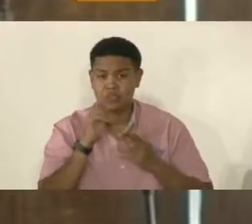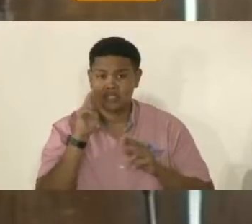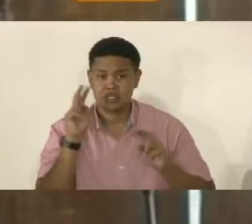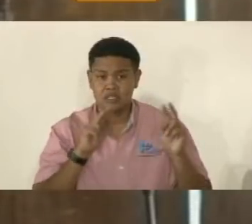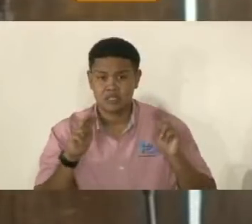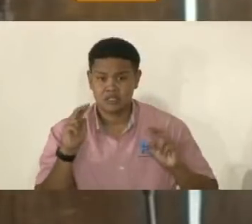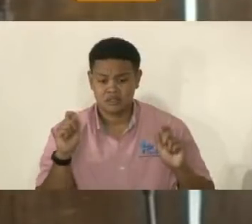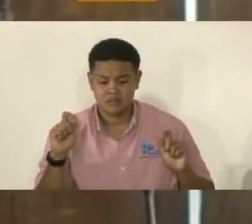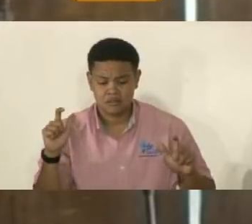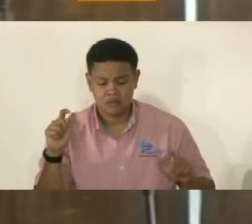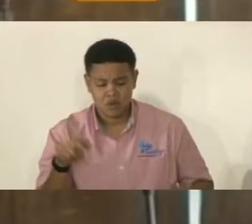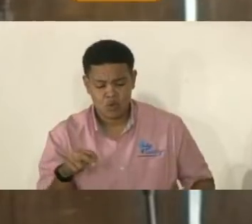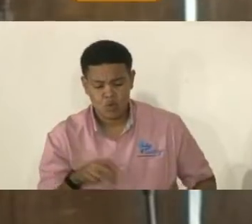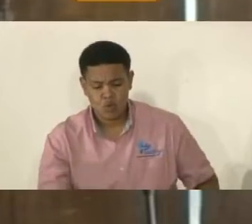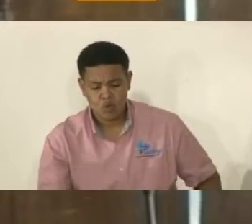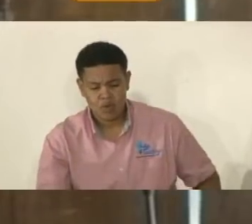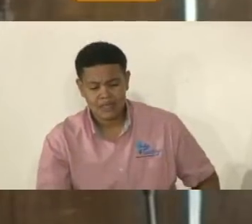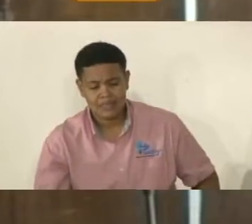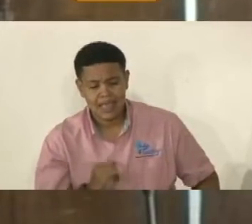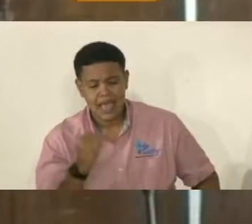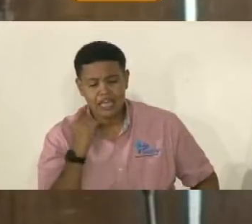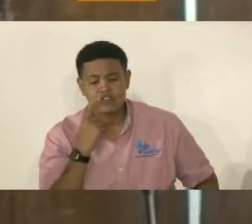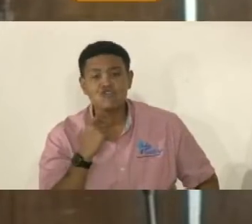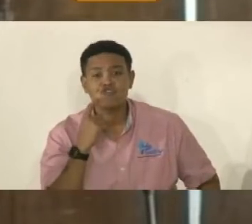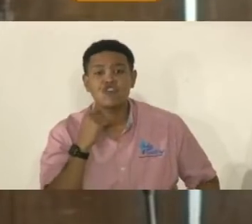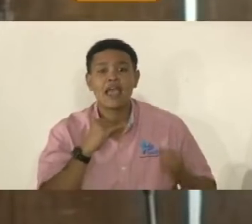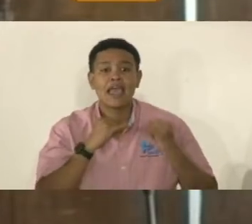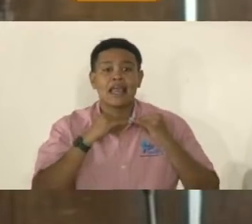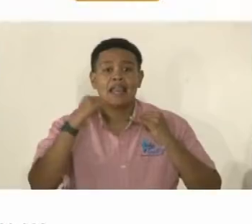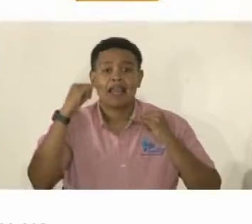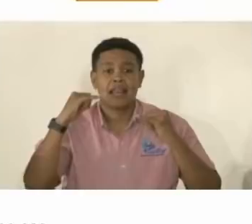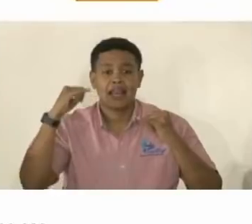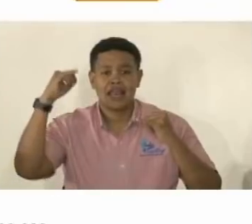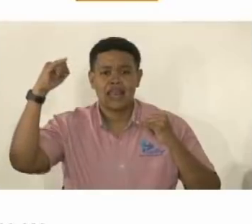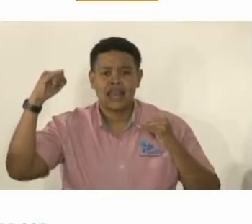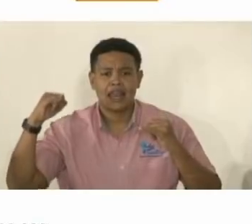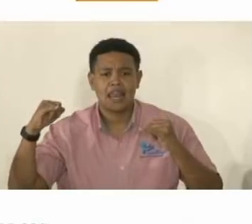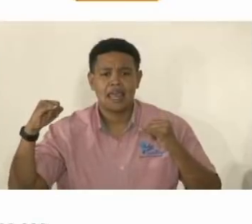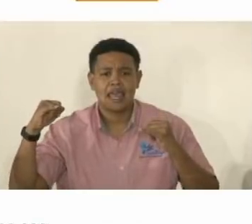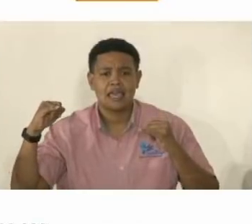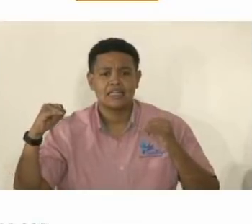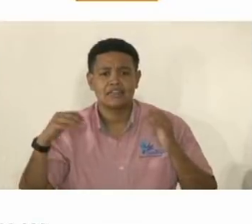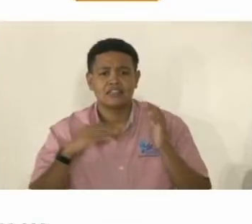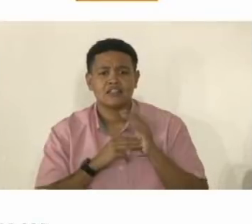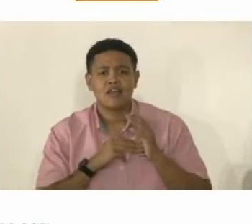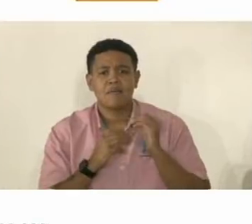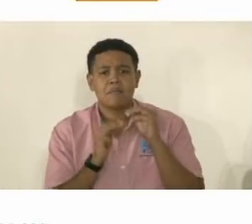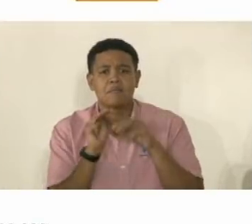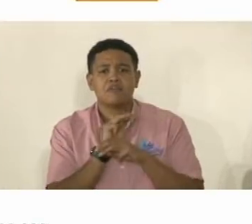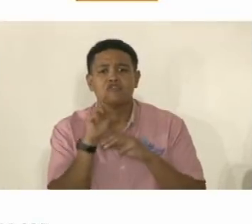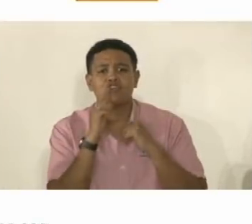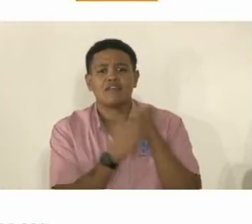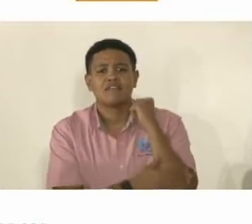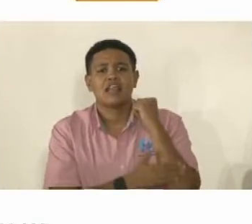slide. That red line at the top is the Ministry of National